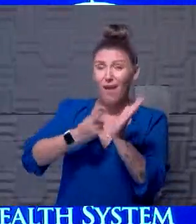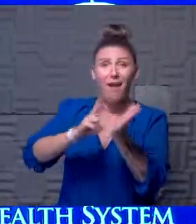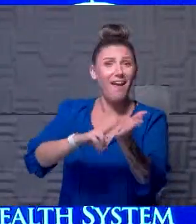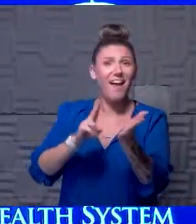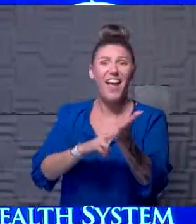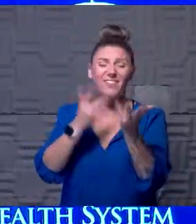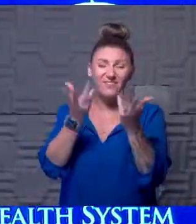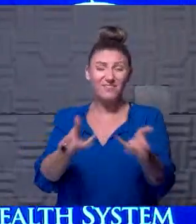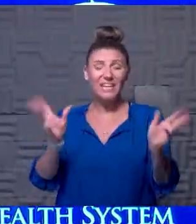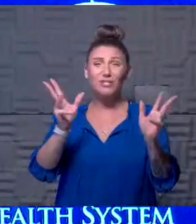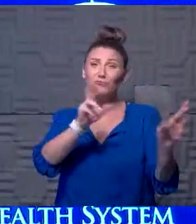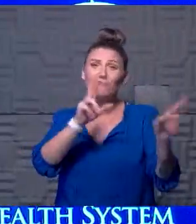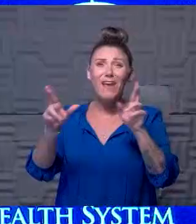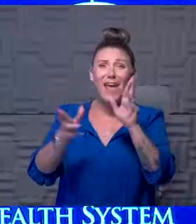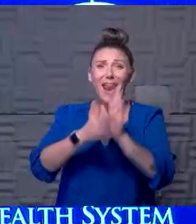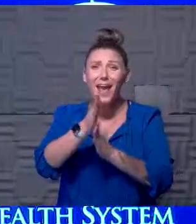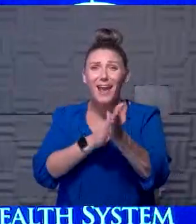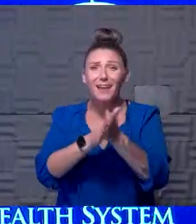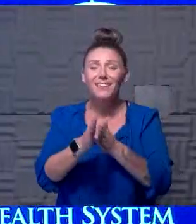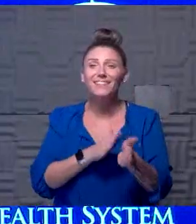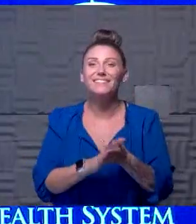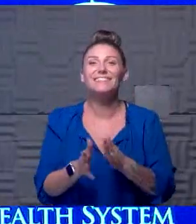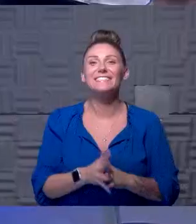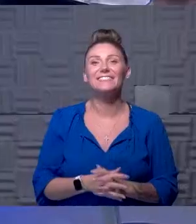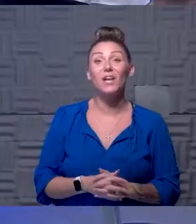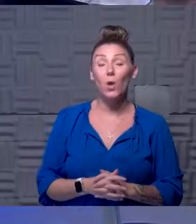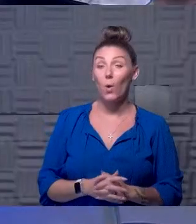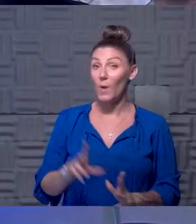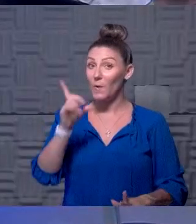it done. Yeah, let's okay, go. who's going to take on the walking?